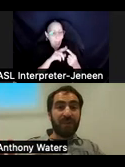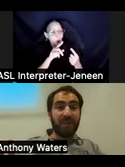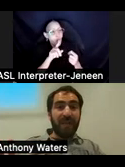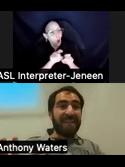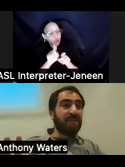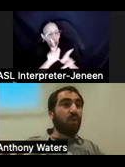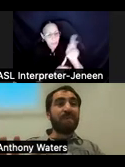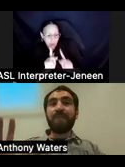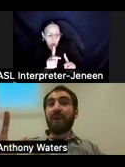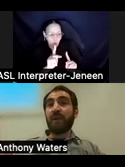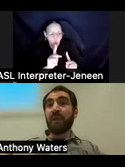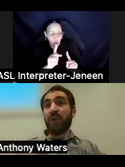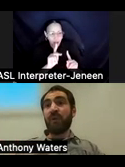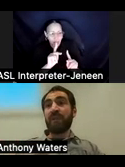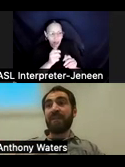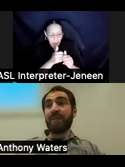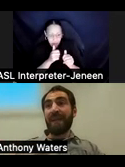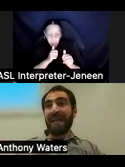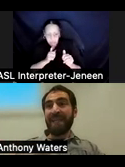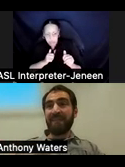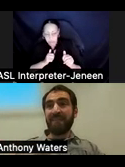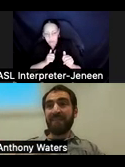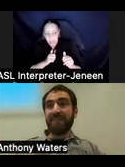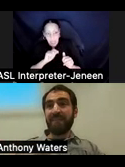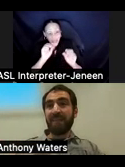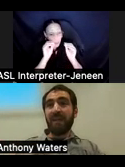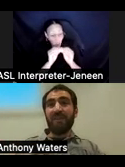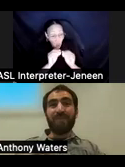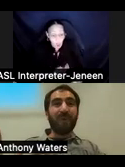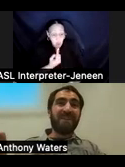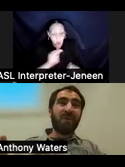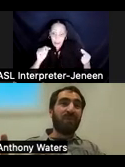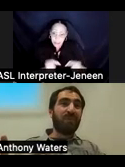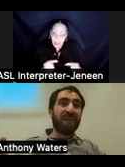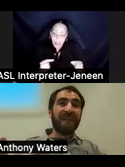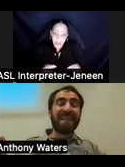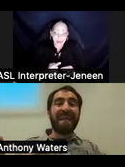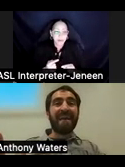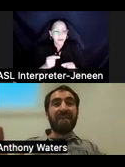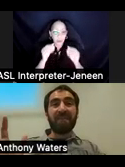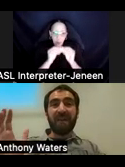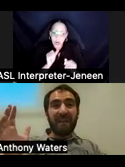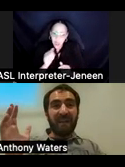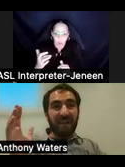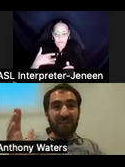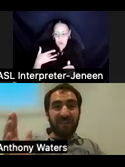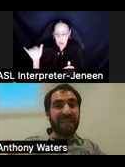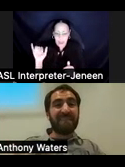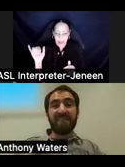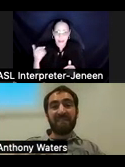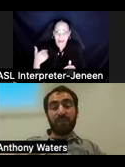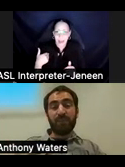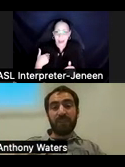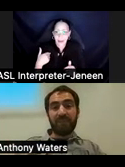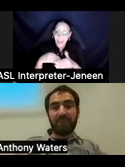further. And the more people are alone in their pain, the more they don't feel like they have